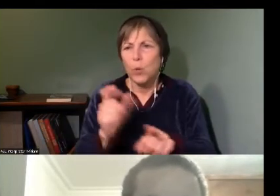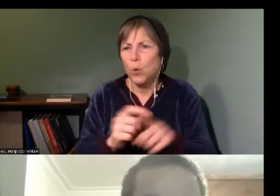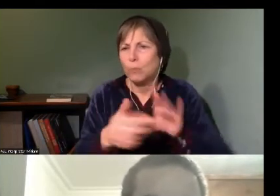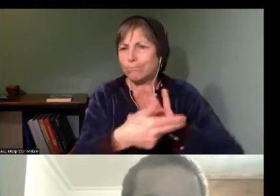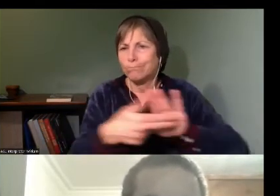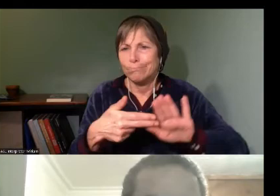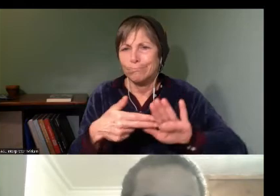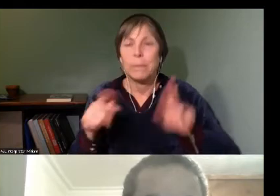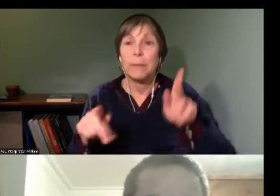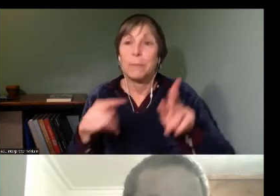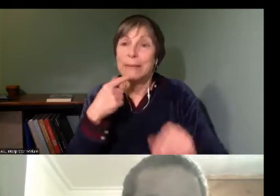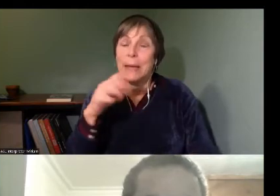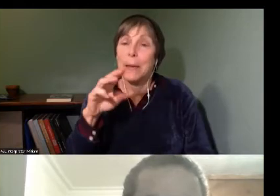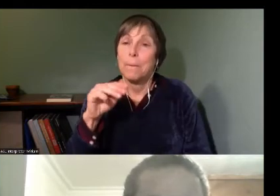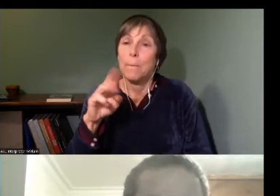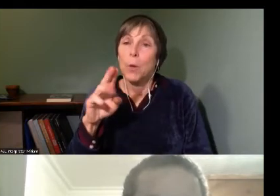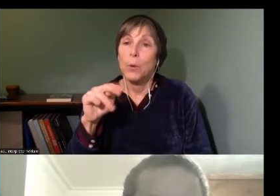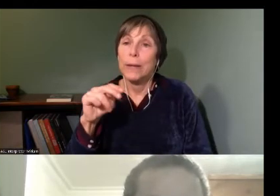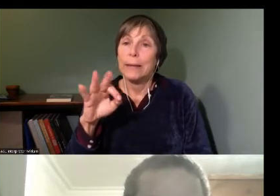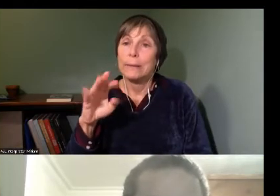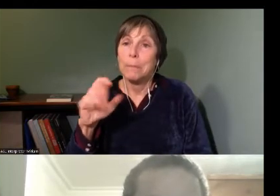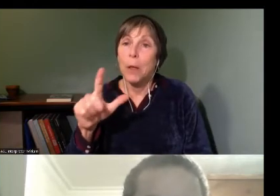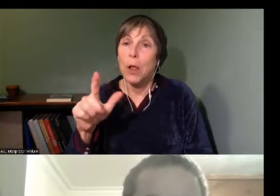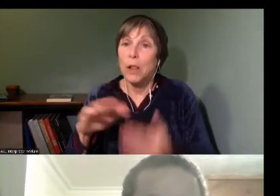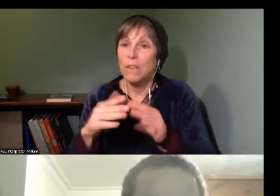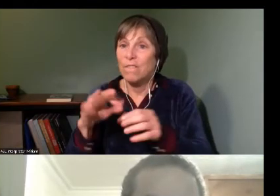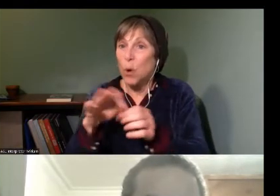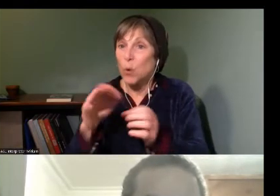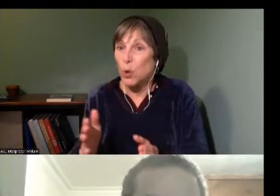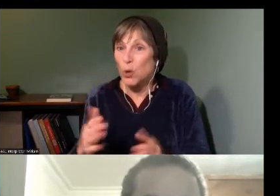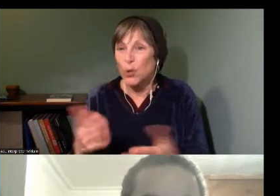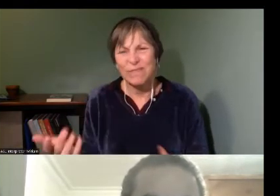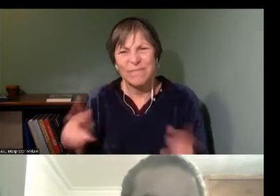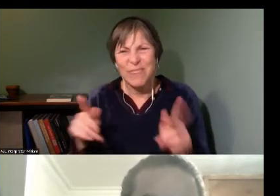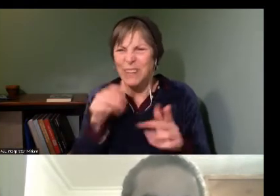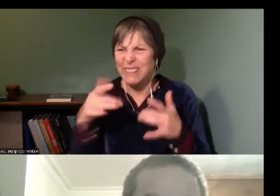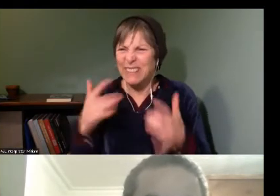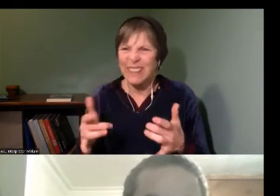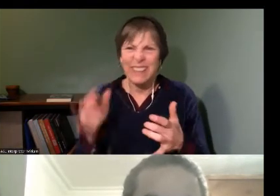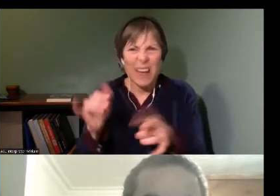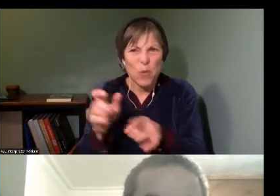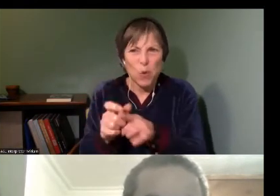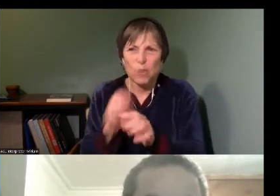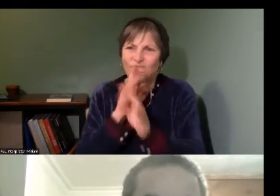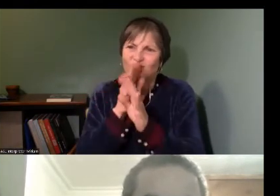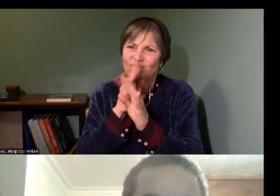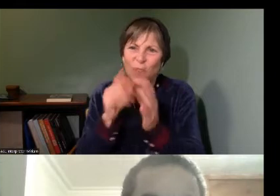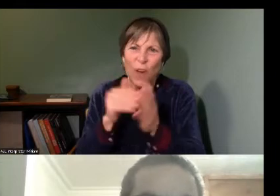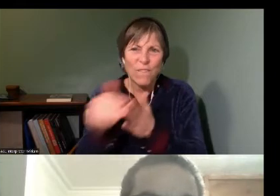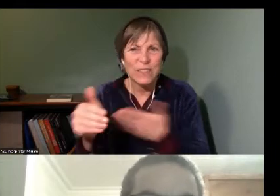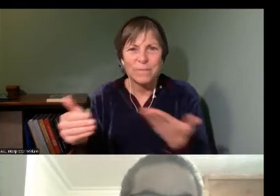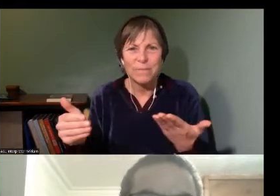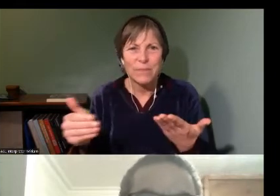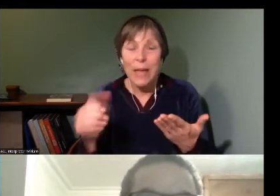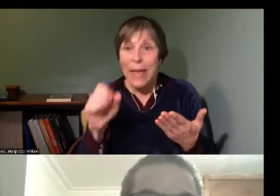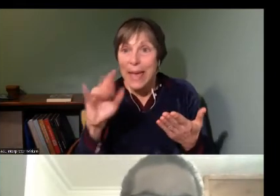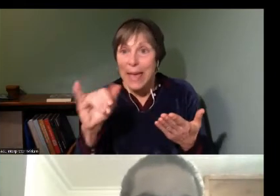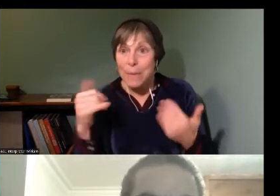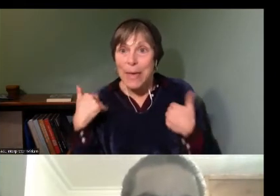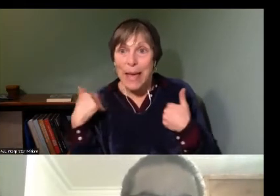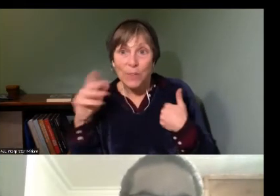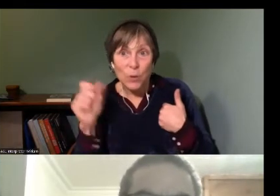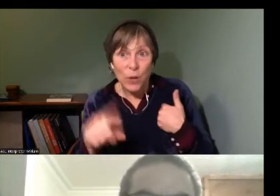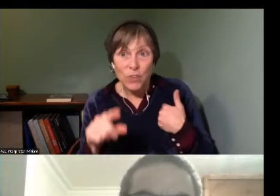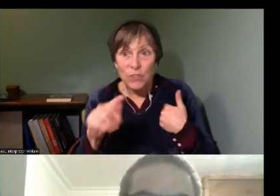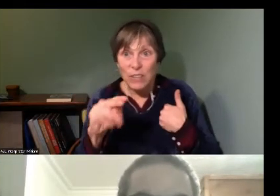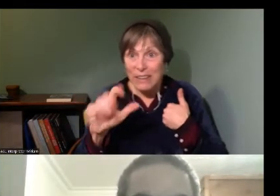voters but we don't think that's necessarily a word people use every day uh i know amy has a question i see neil has his hand up so i